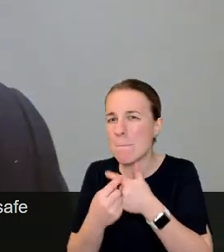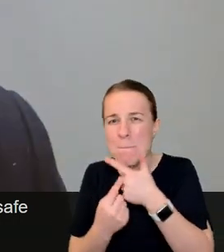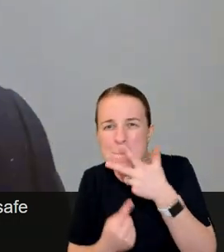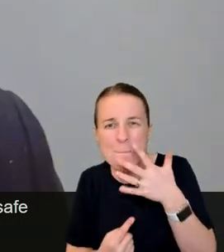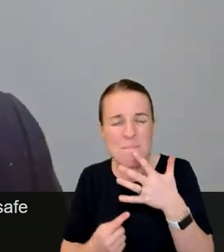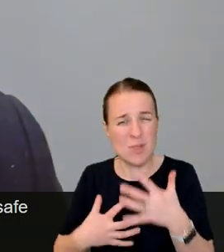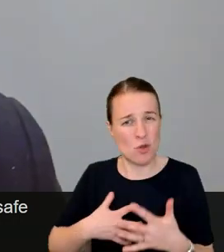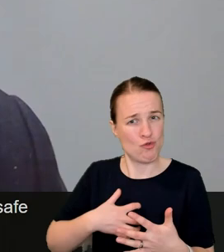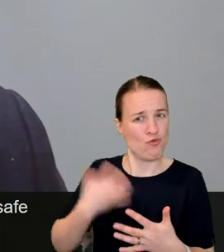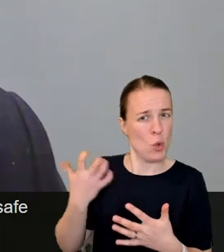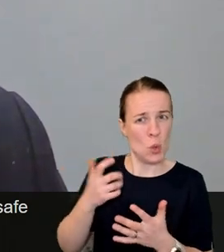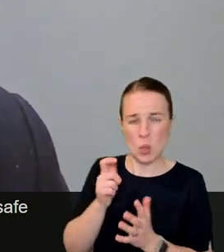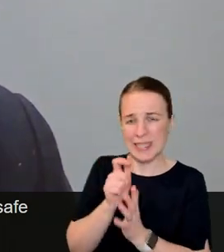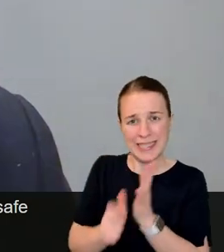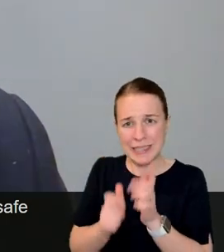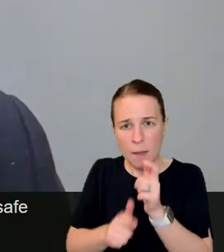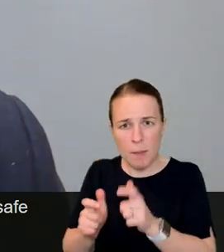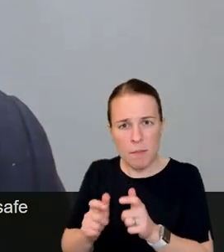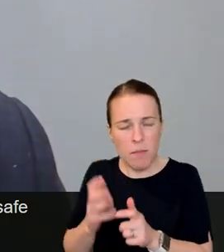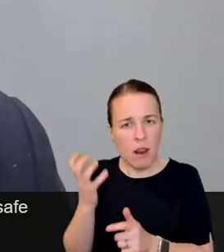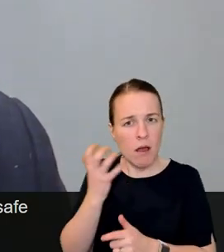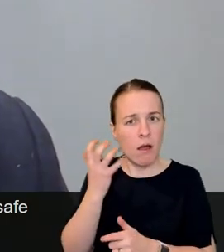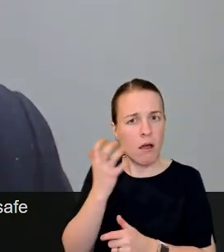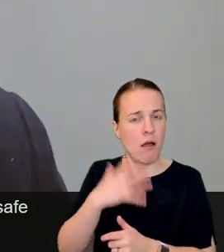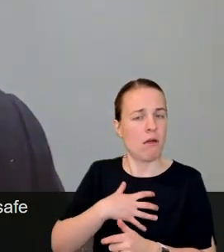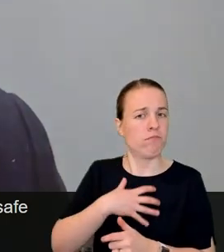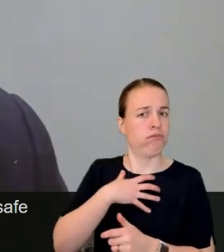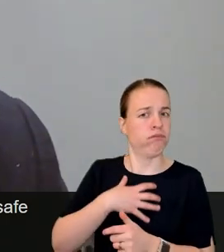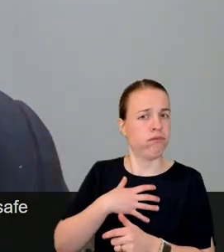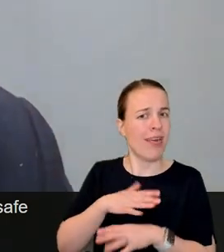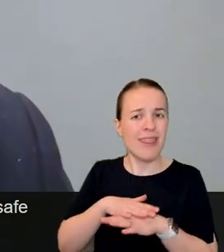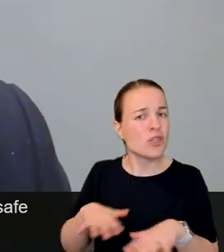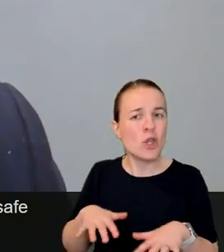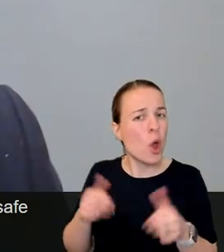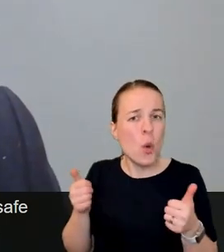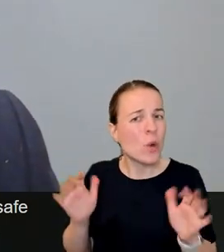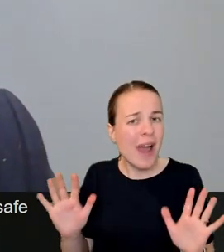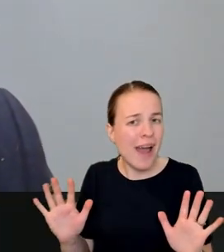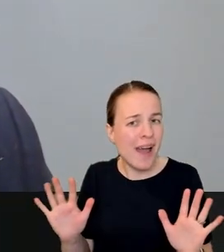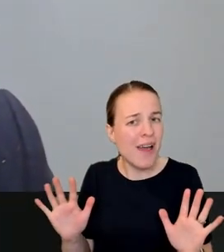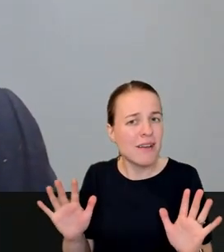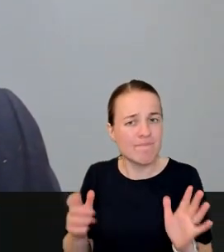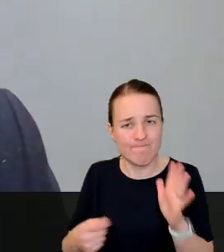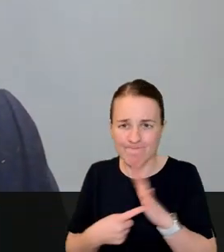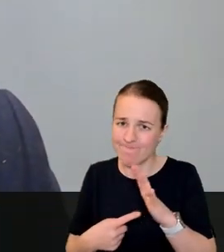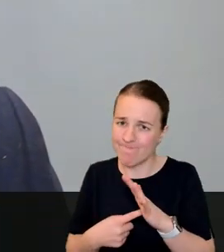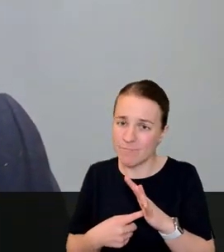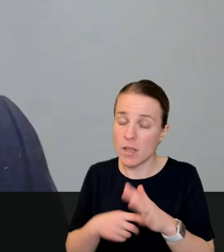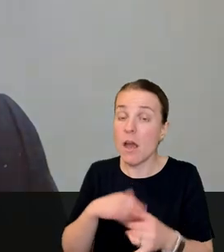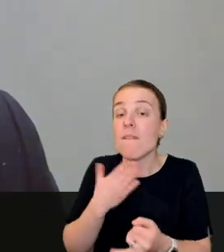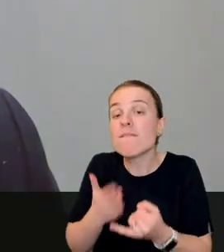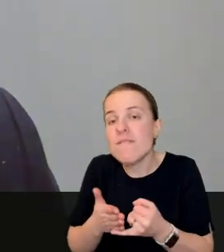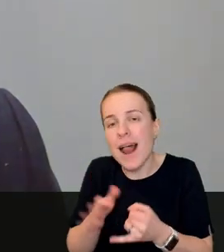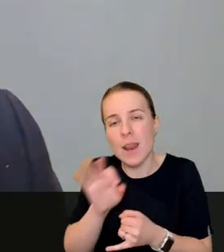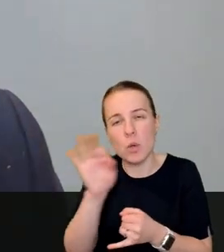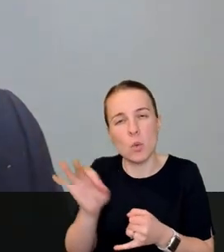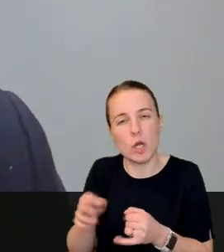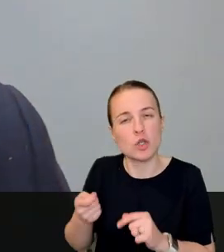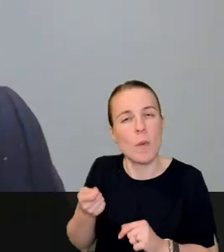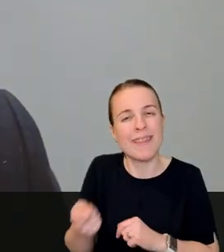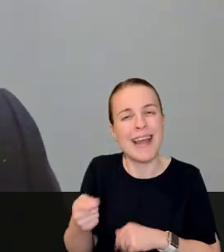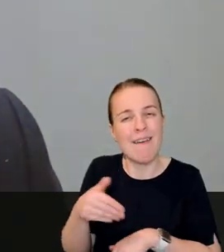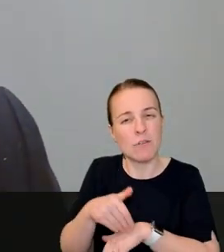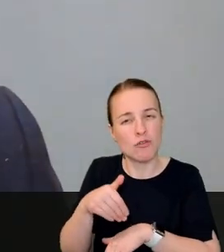about disabled people. It's absolutely not okay. And then just finally, on the question of knife crime and knife